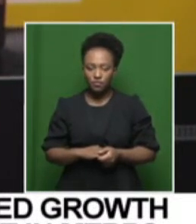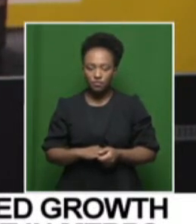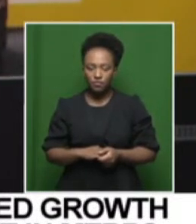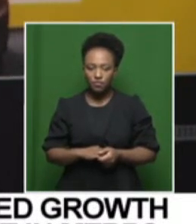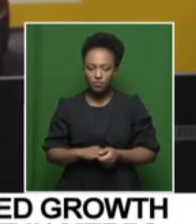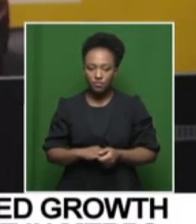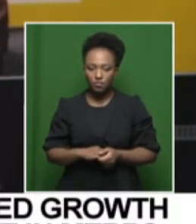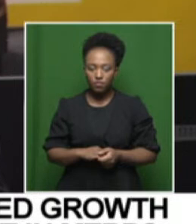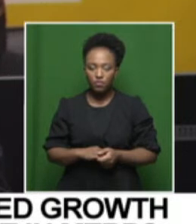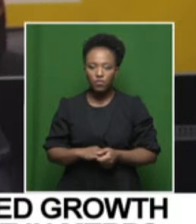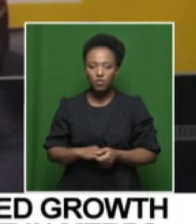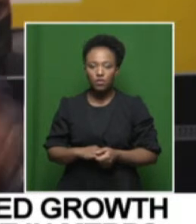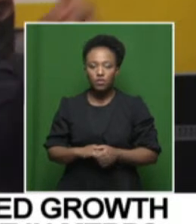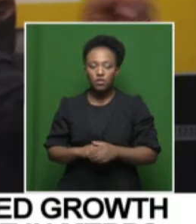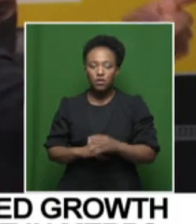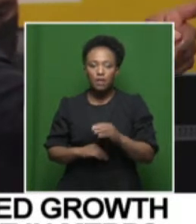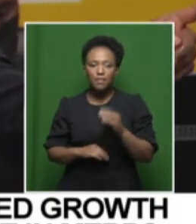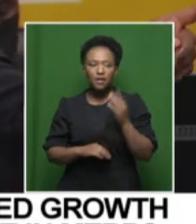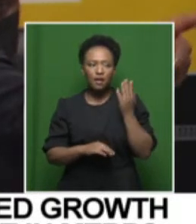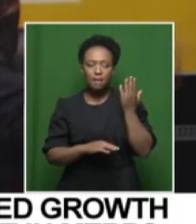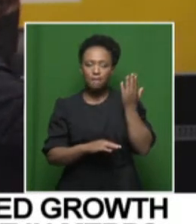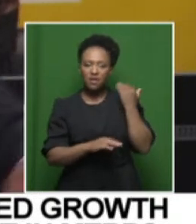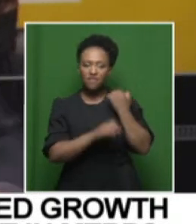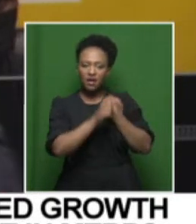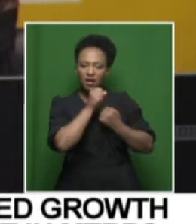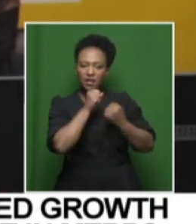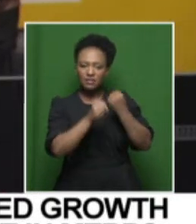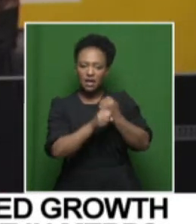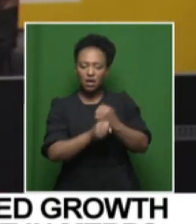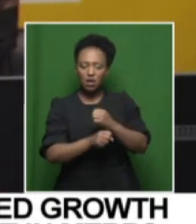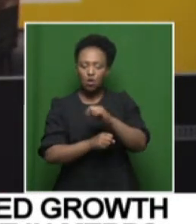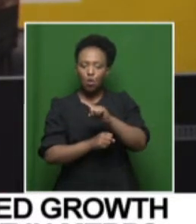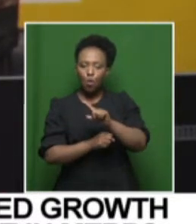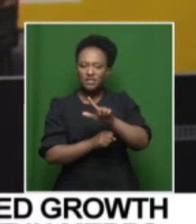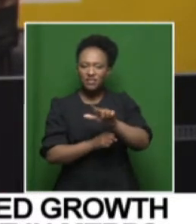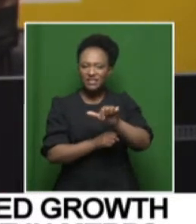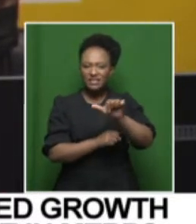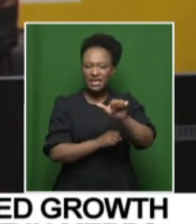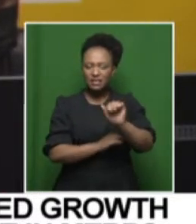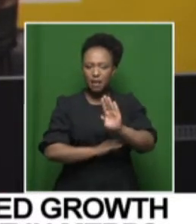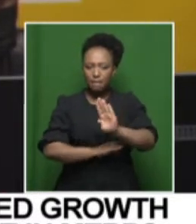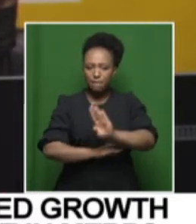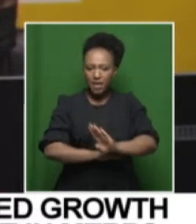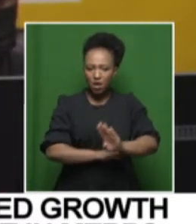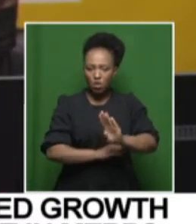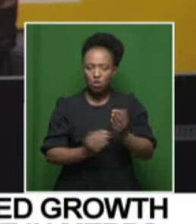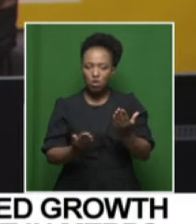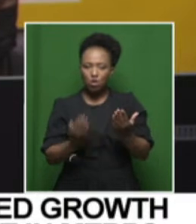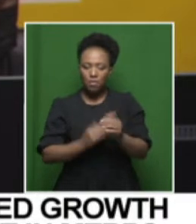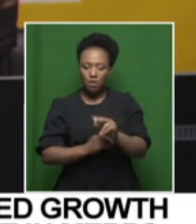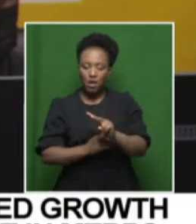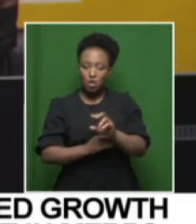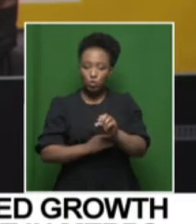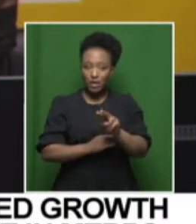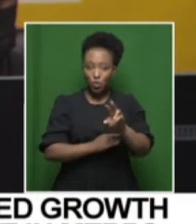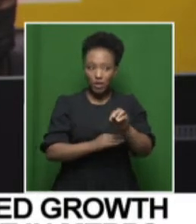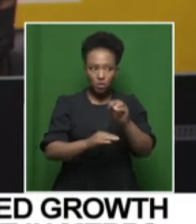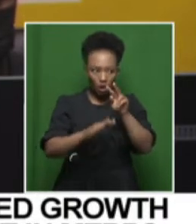This follows a shortfall in the previous year of 176 billion when compared to 2020 budget